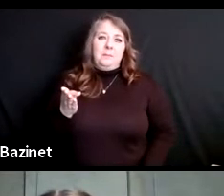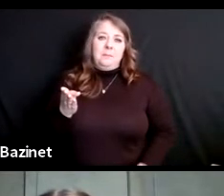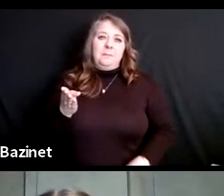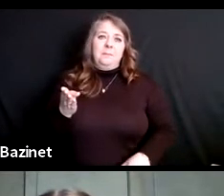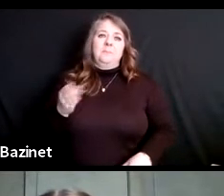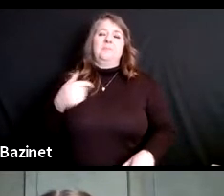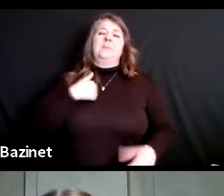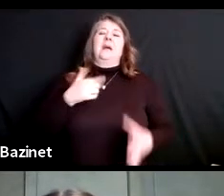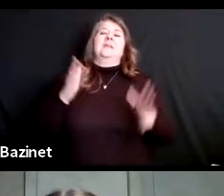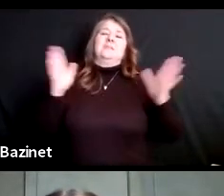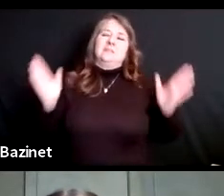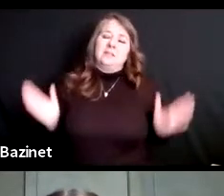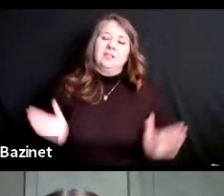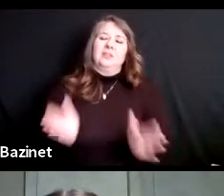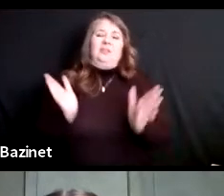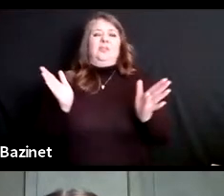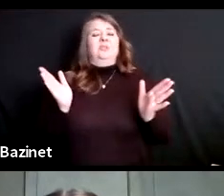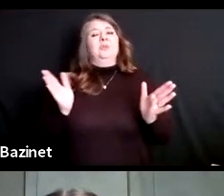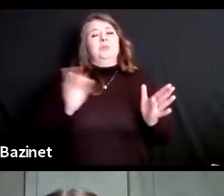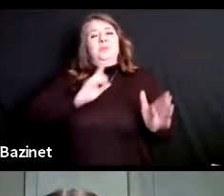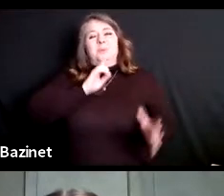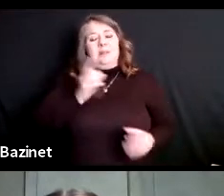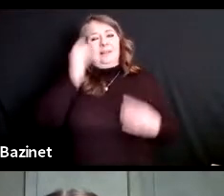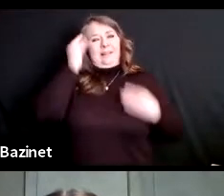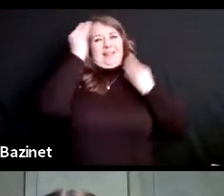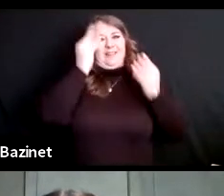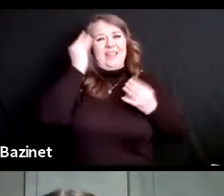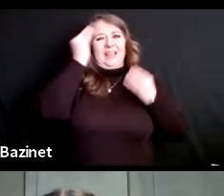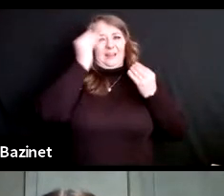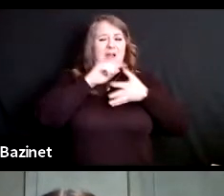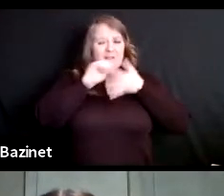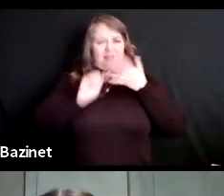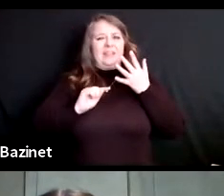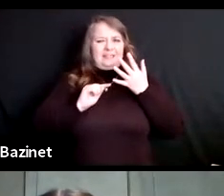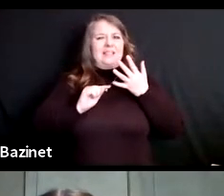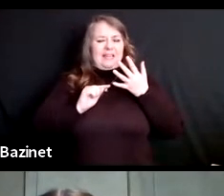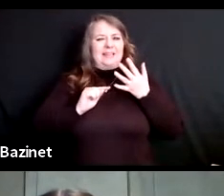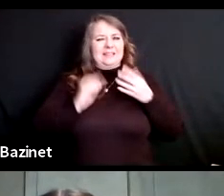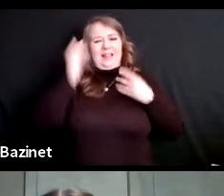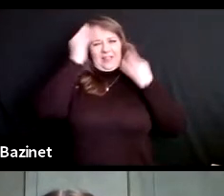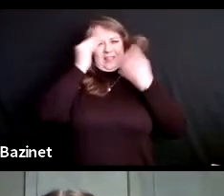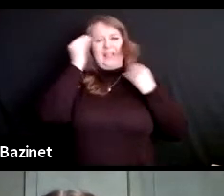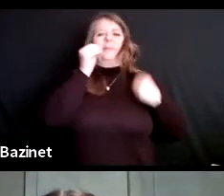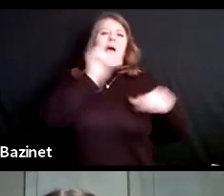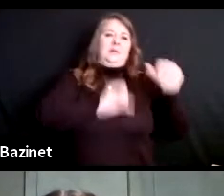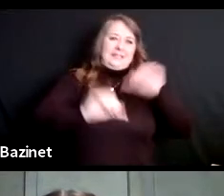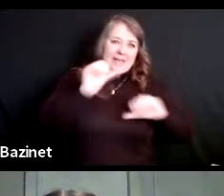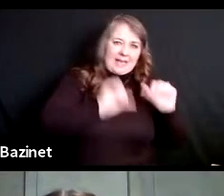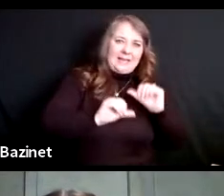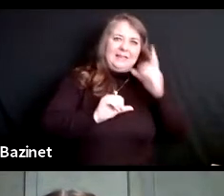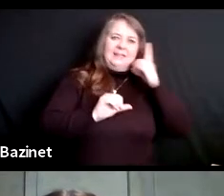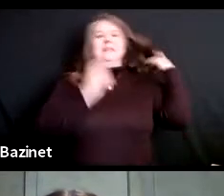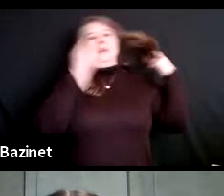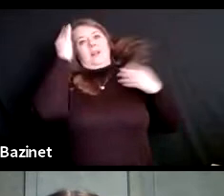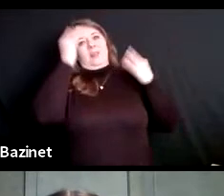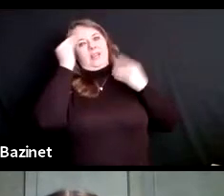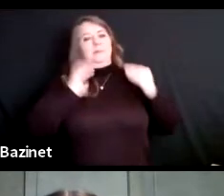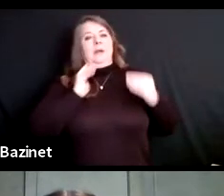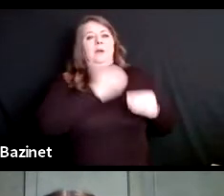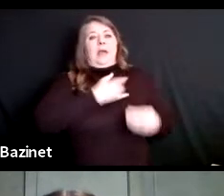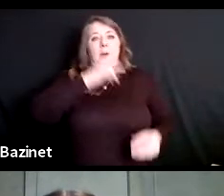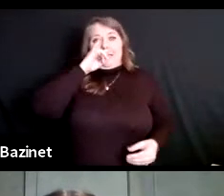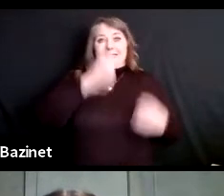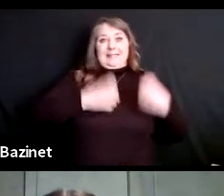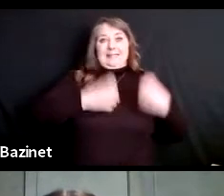And I just urge you to really think about these things. Think about science, think about our kids' emotional needs,